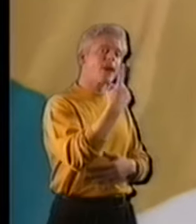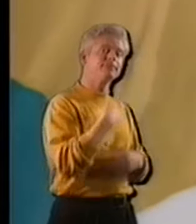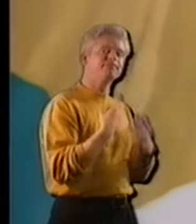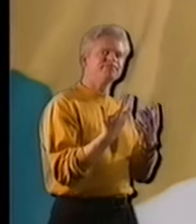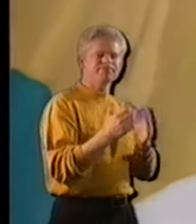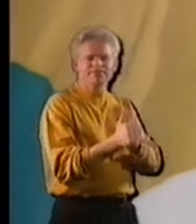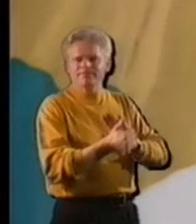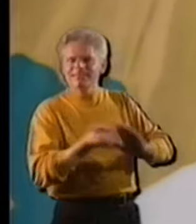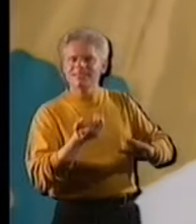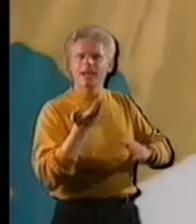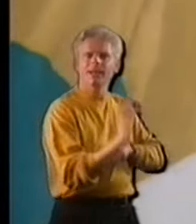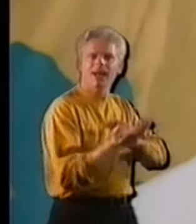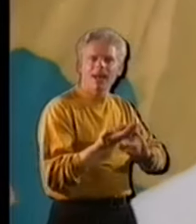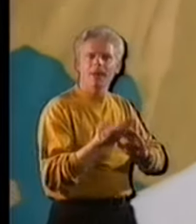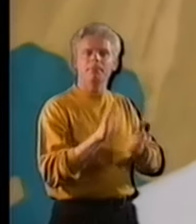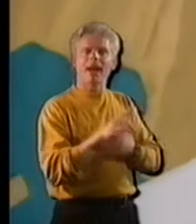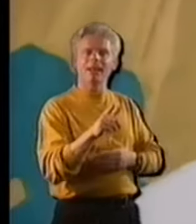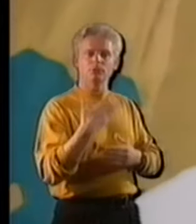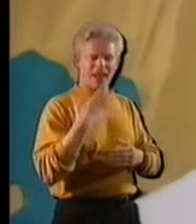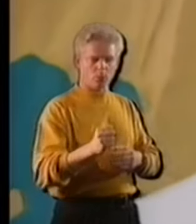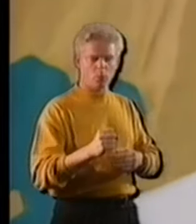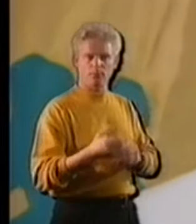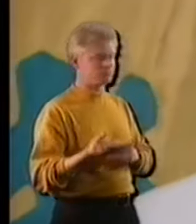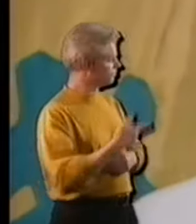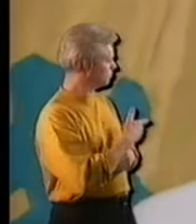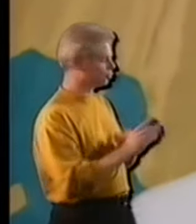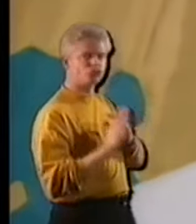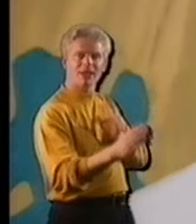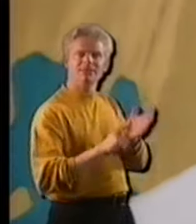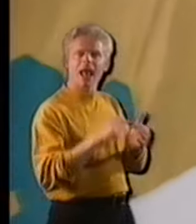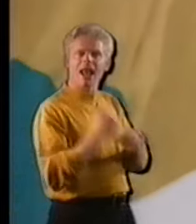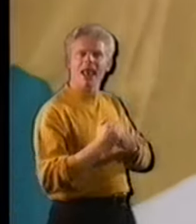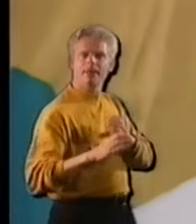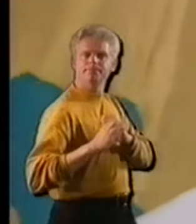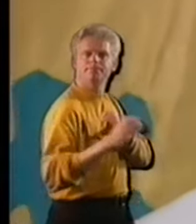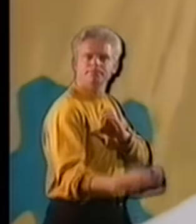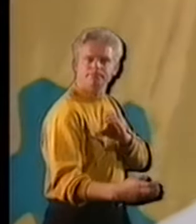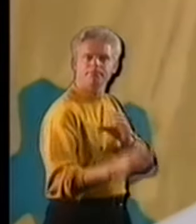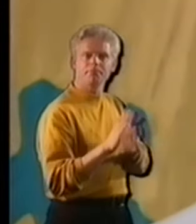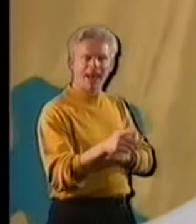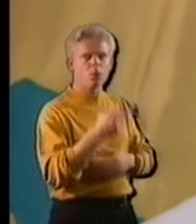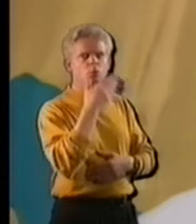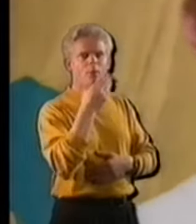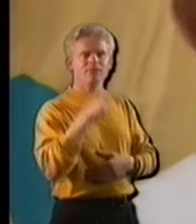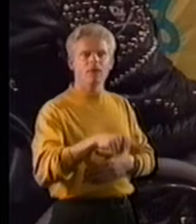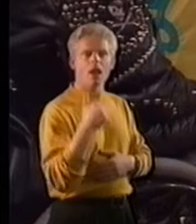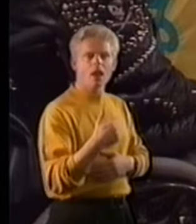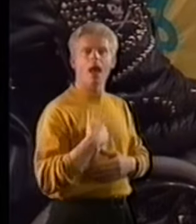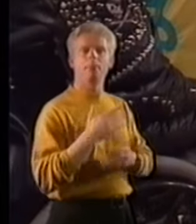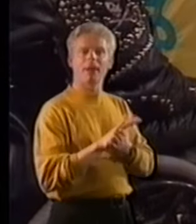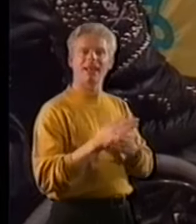technique where you need a straight leg to sweep the person over, which having a straight leg comes in very handy. Yeah,